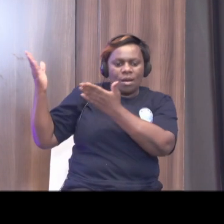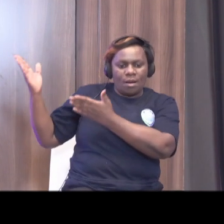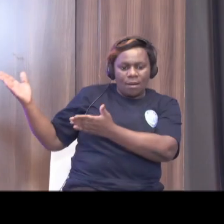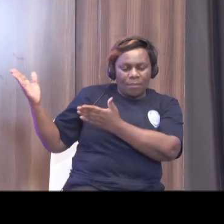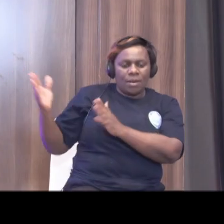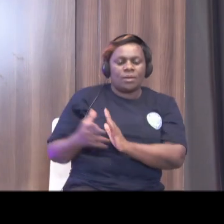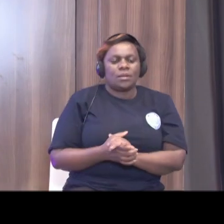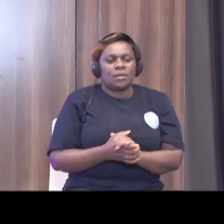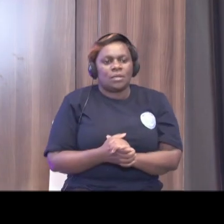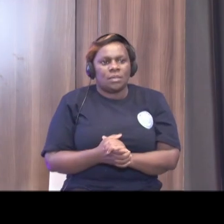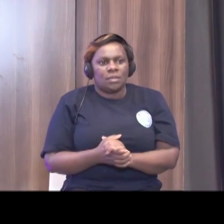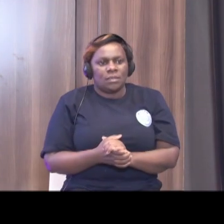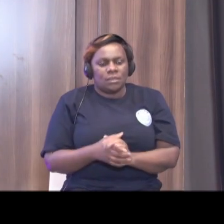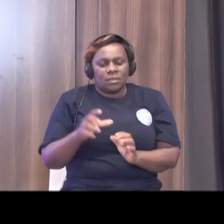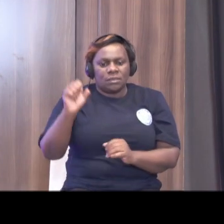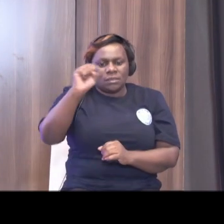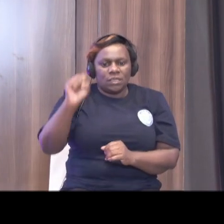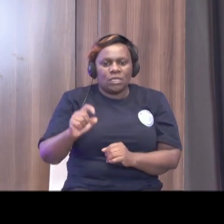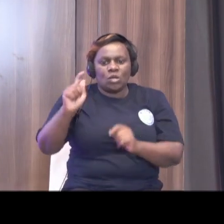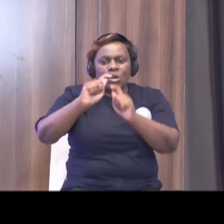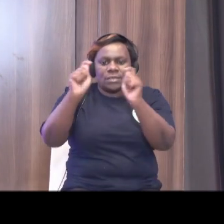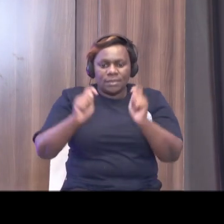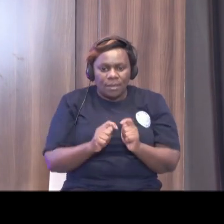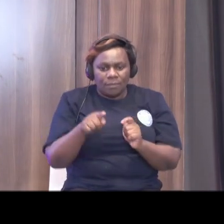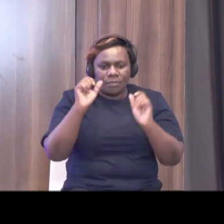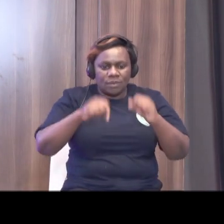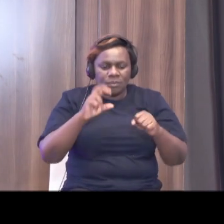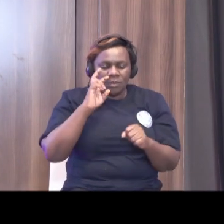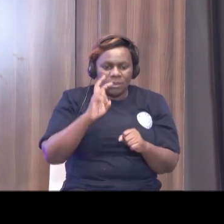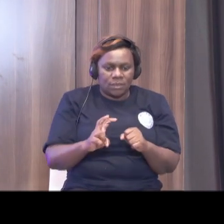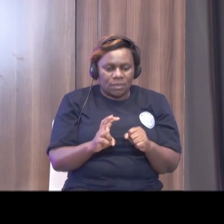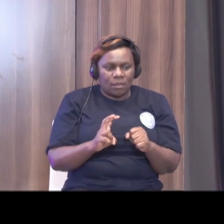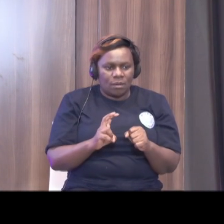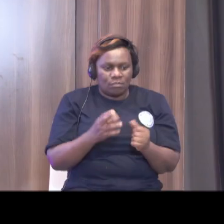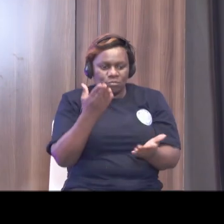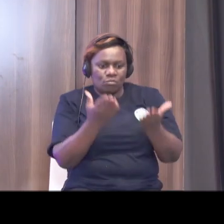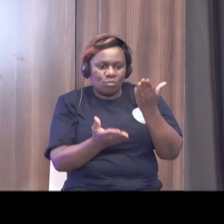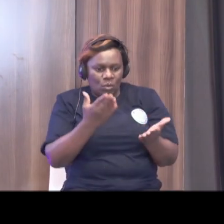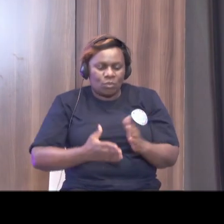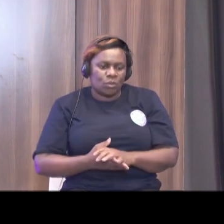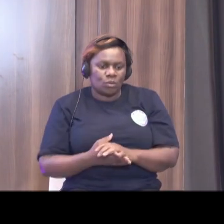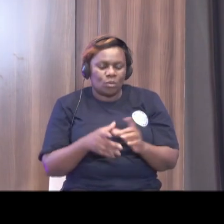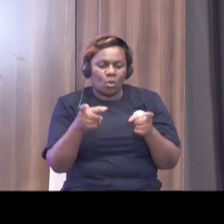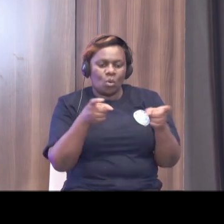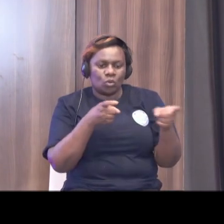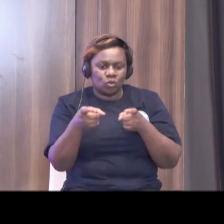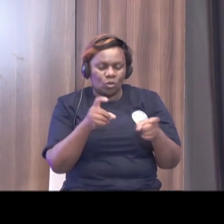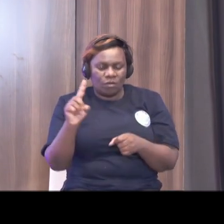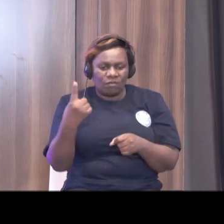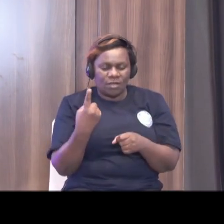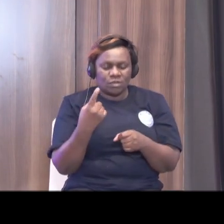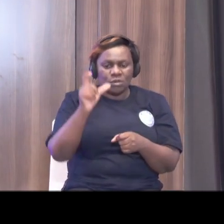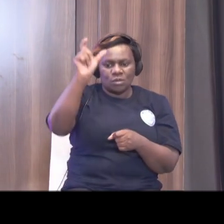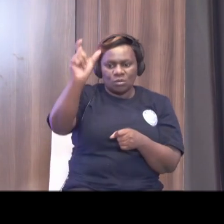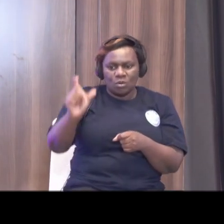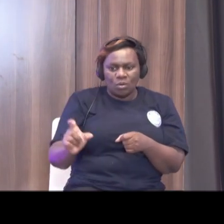results by serotype, and what you can see is the proportion of controls in the first column